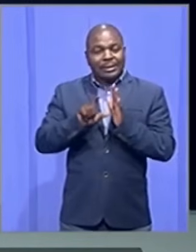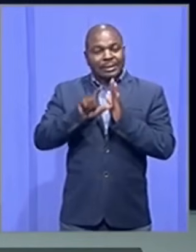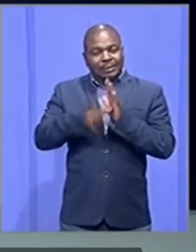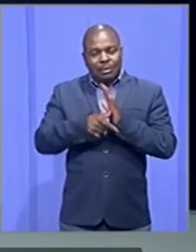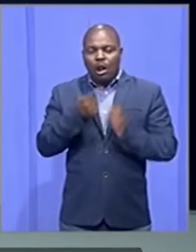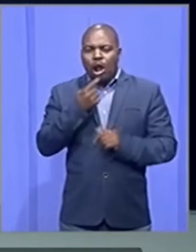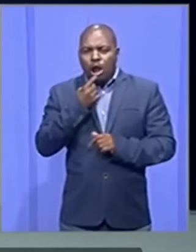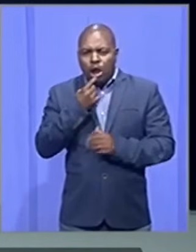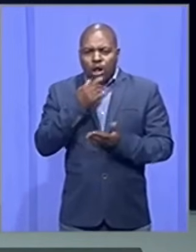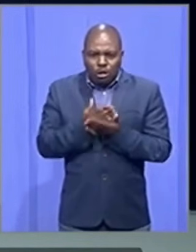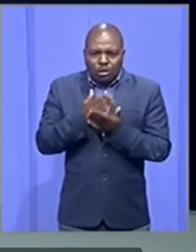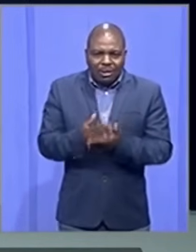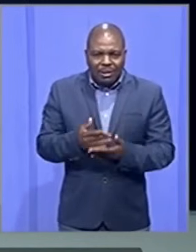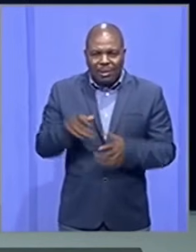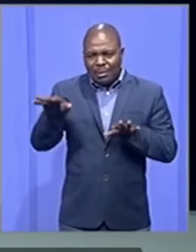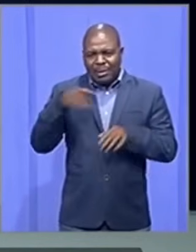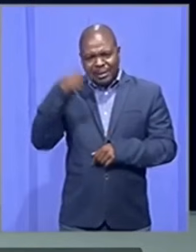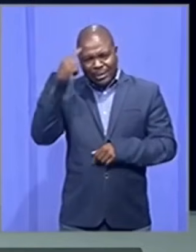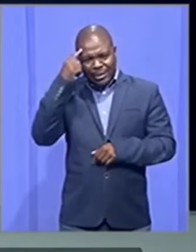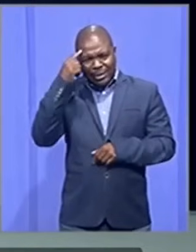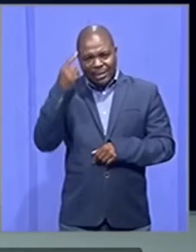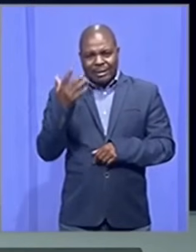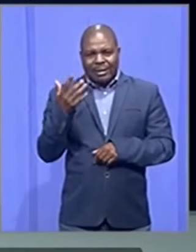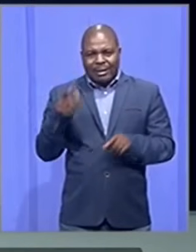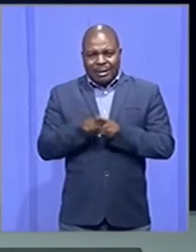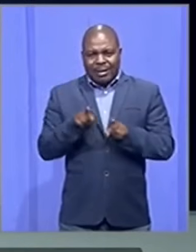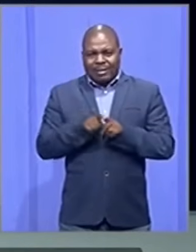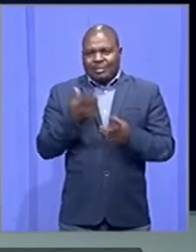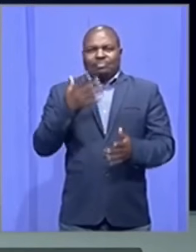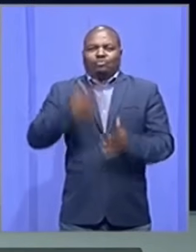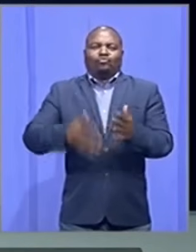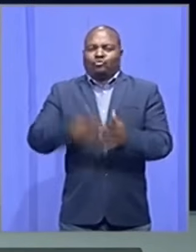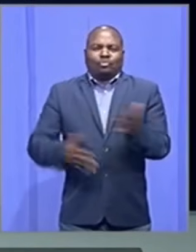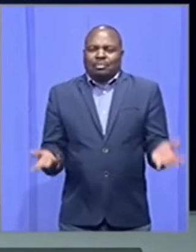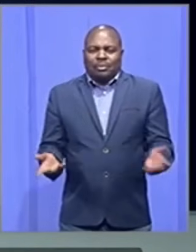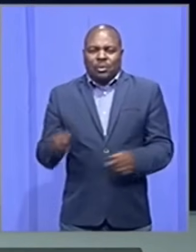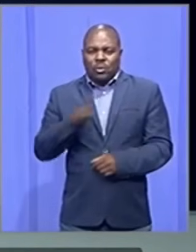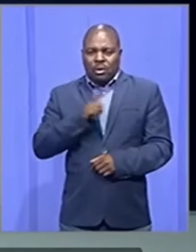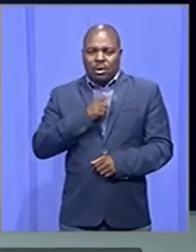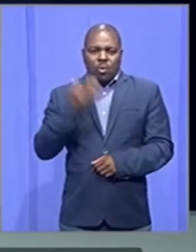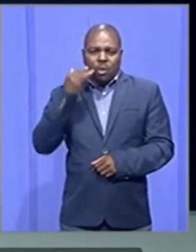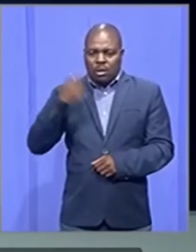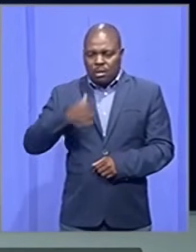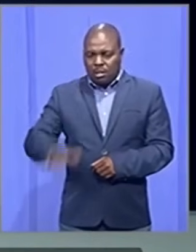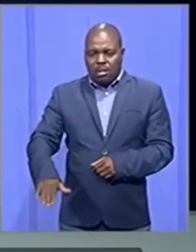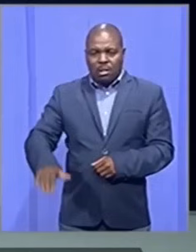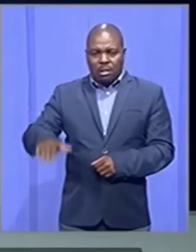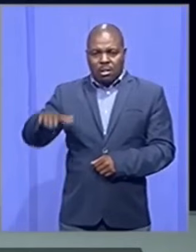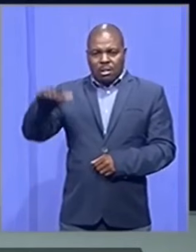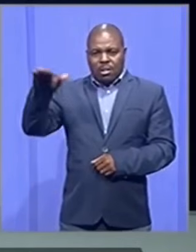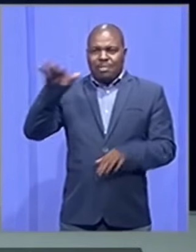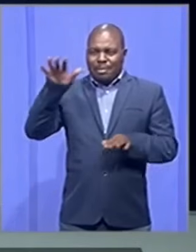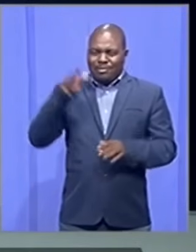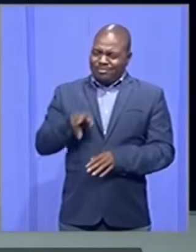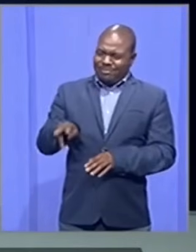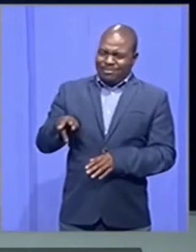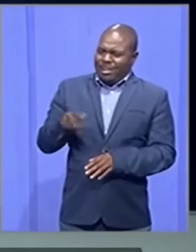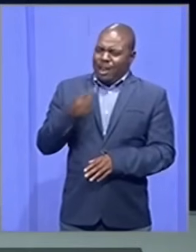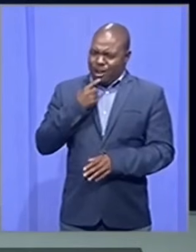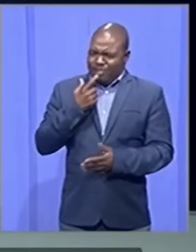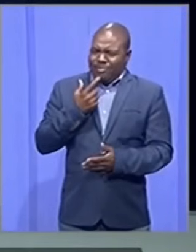boteng ba nka le joke fela because lo holeng ha rona ne re tseba batho ba tseya fela ba banana